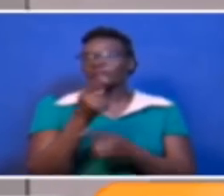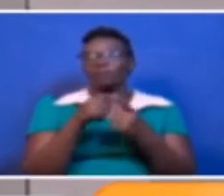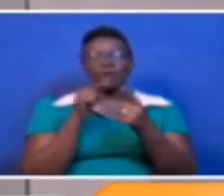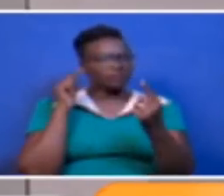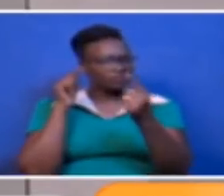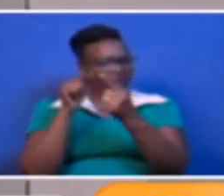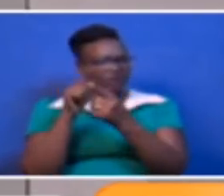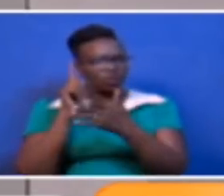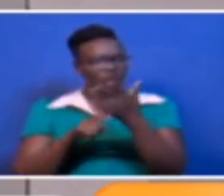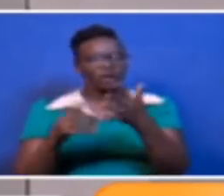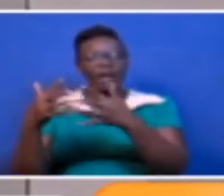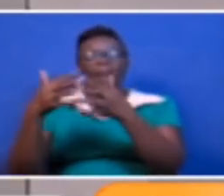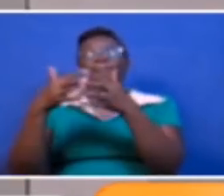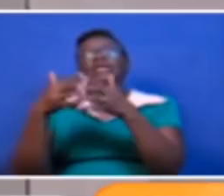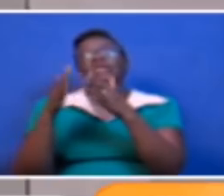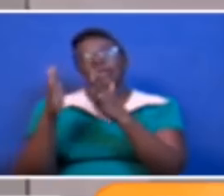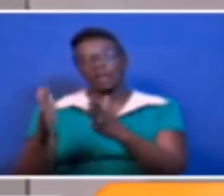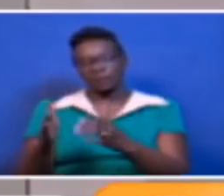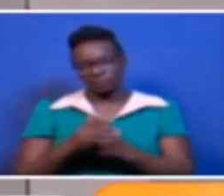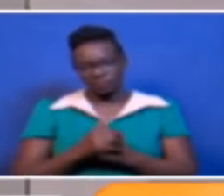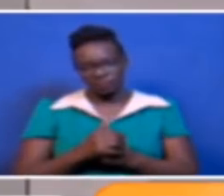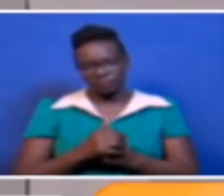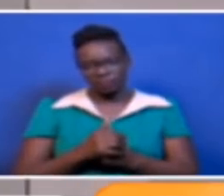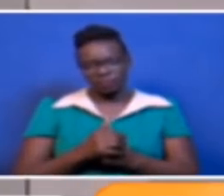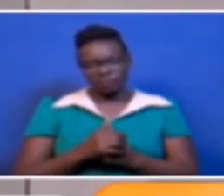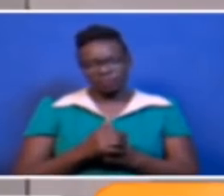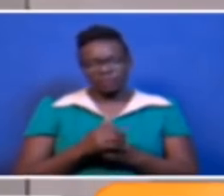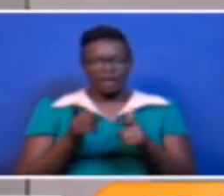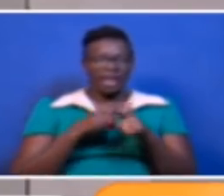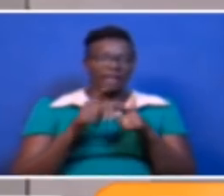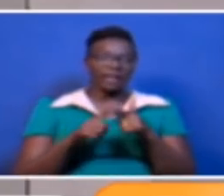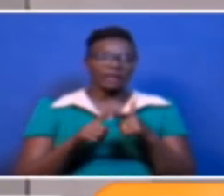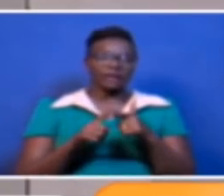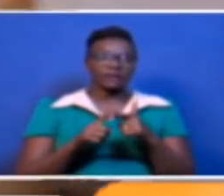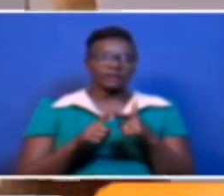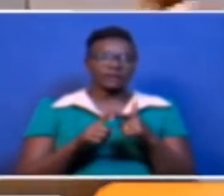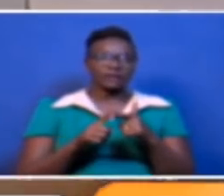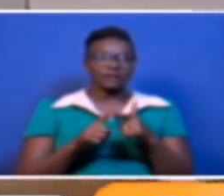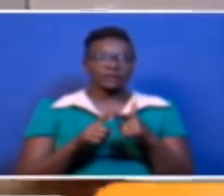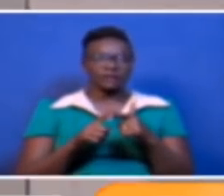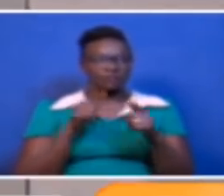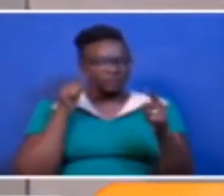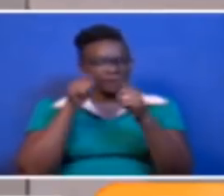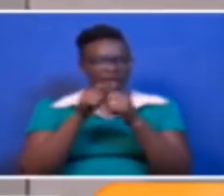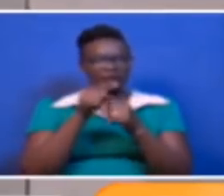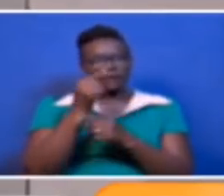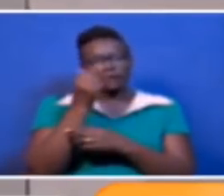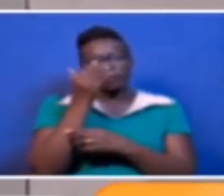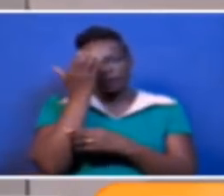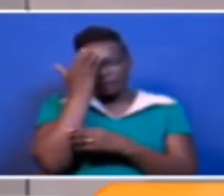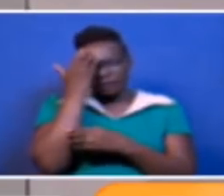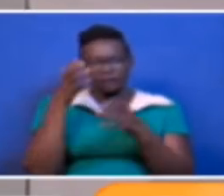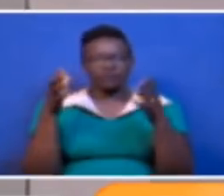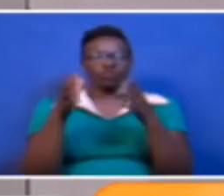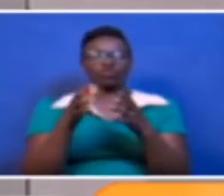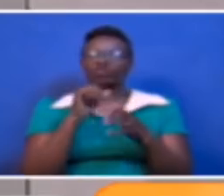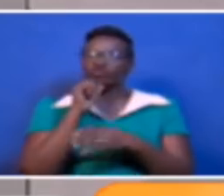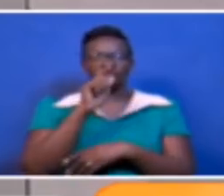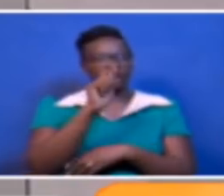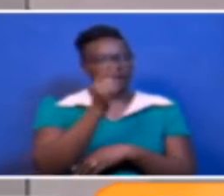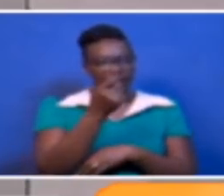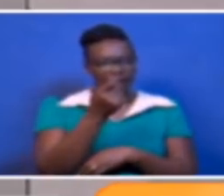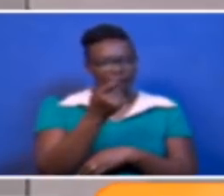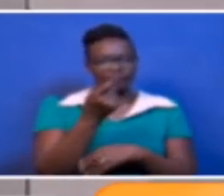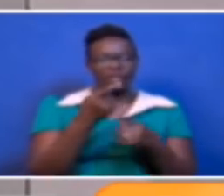targeting America, okay, and some extent, uh-huh, Israel, if you follow up the Kikambala attack and right, so on. Yes. Now, it